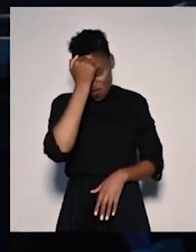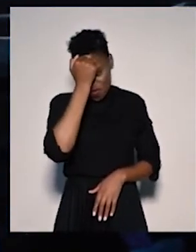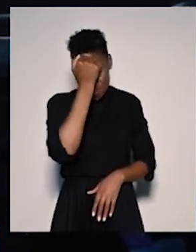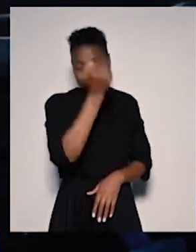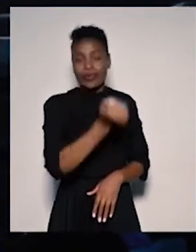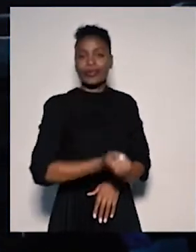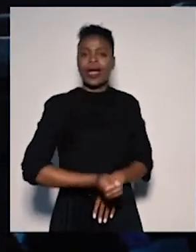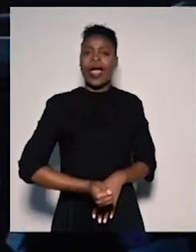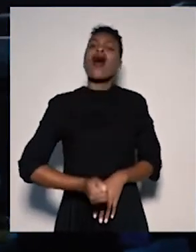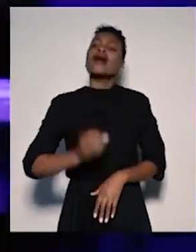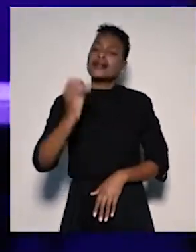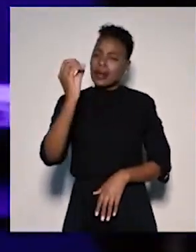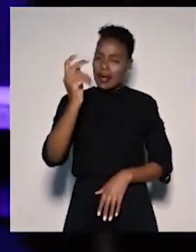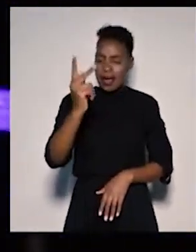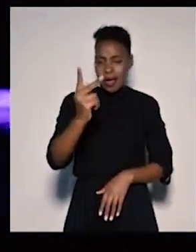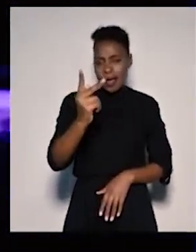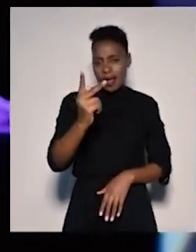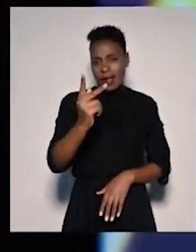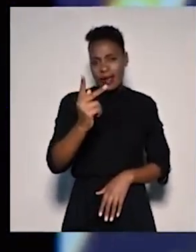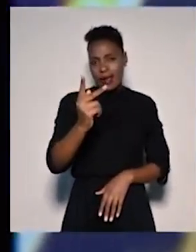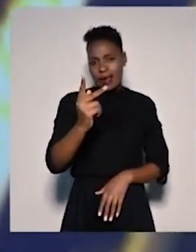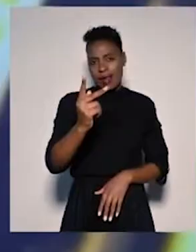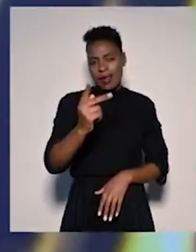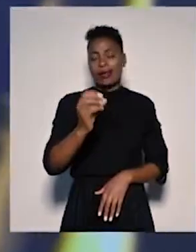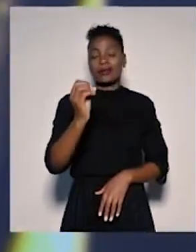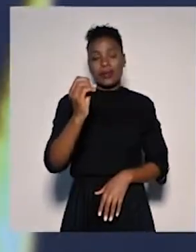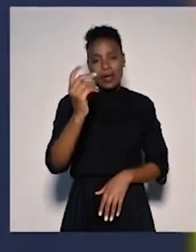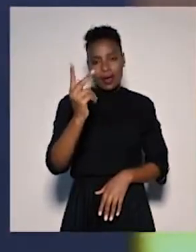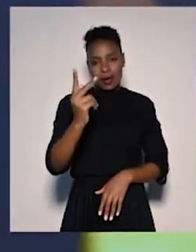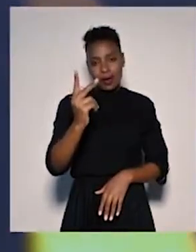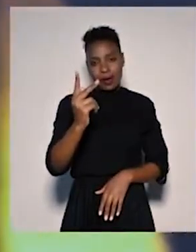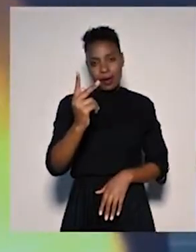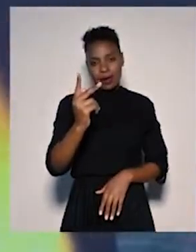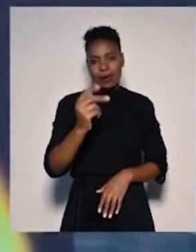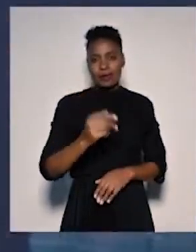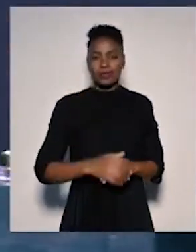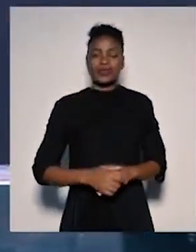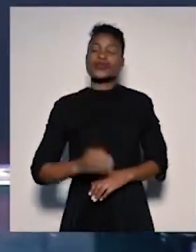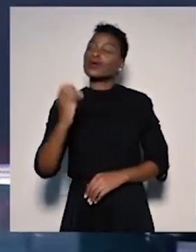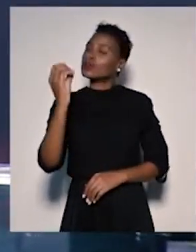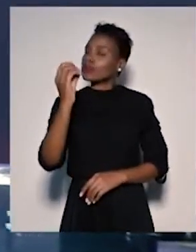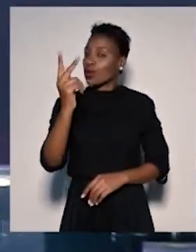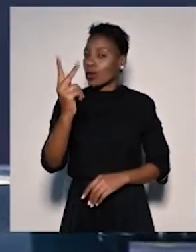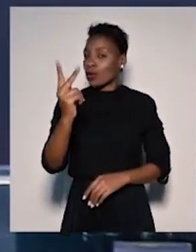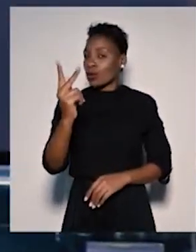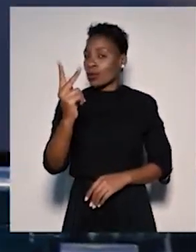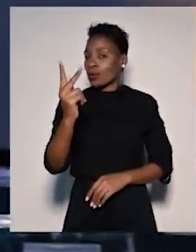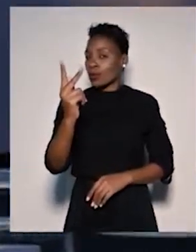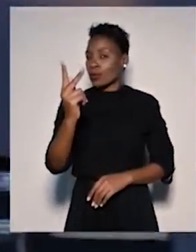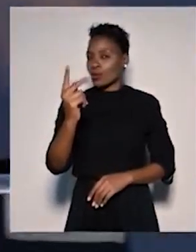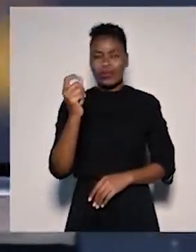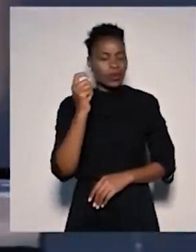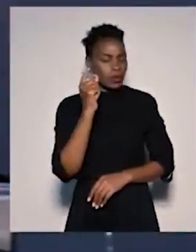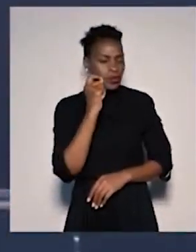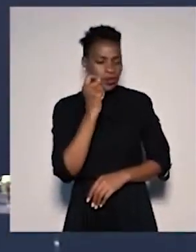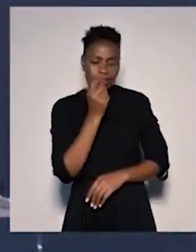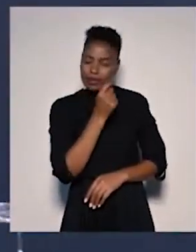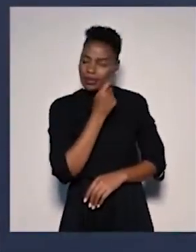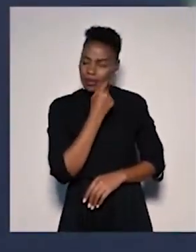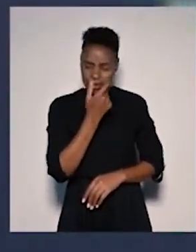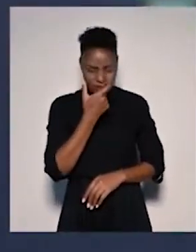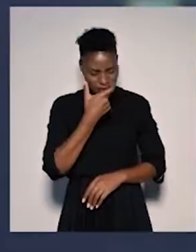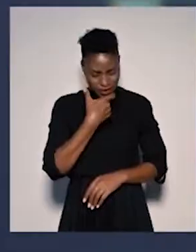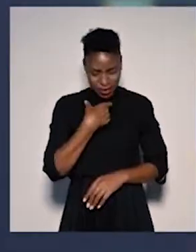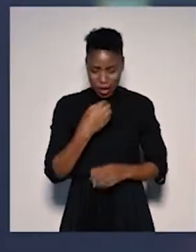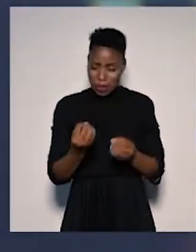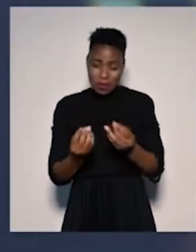It's okay. It's okay. It's okay. I say this with sadness, Barcelona. Many